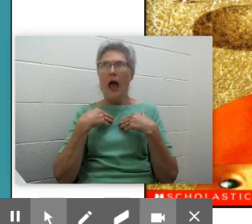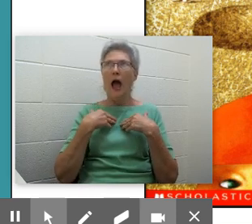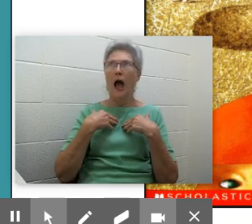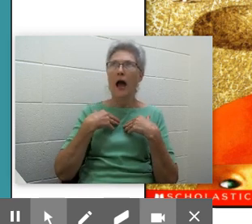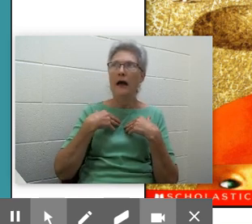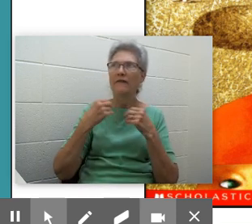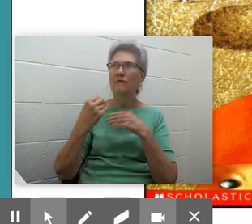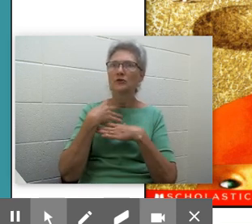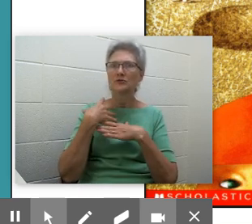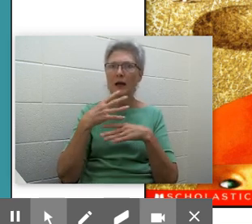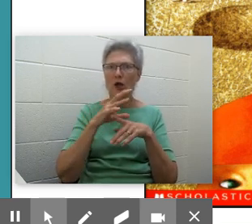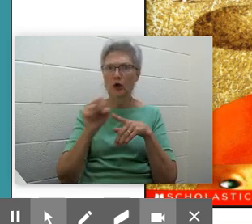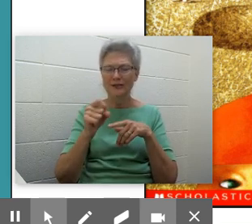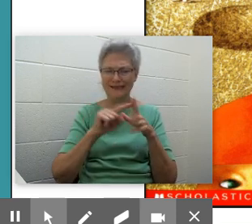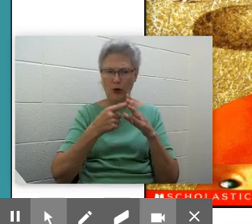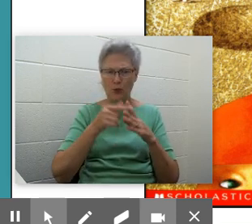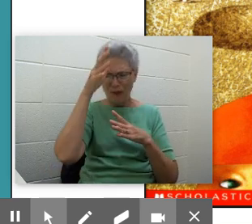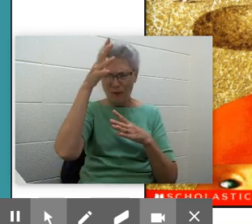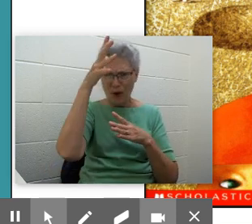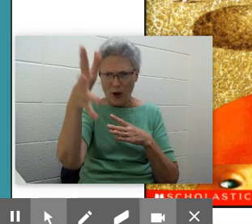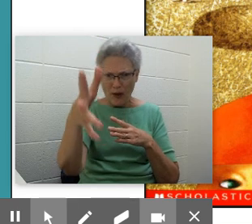his no-good, dirty, rotten,